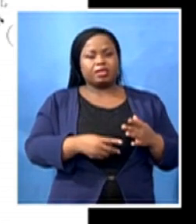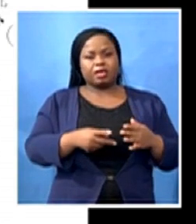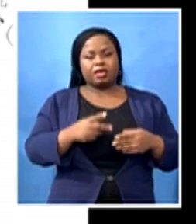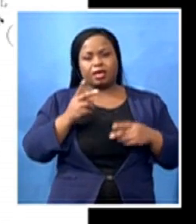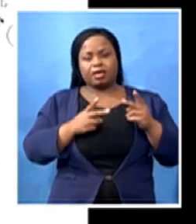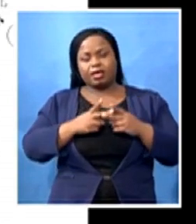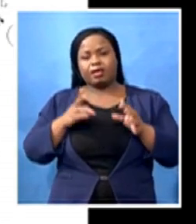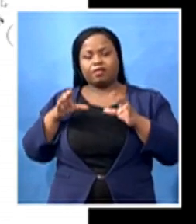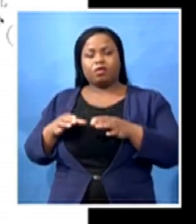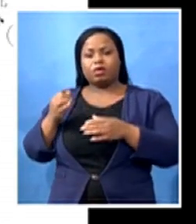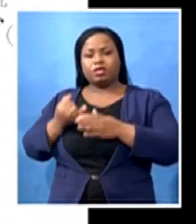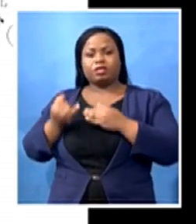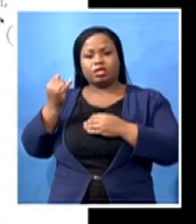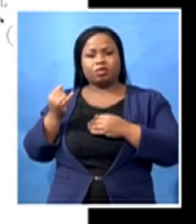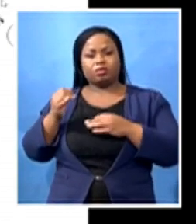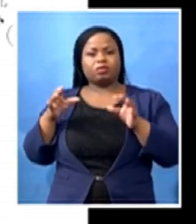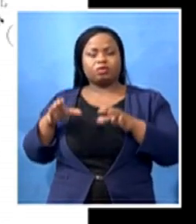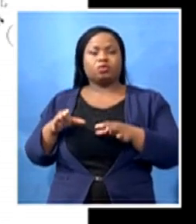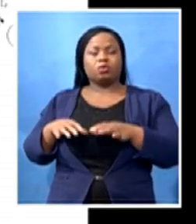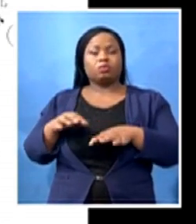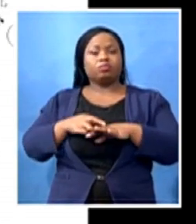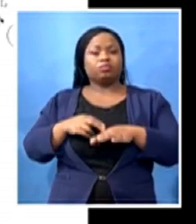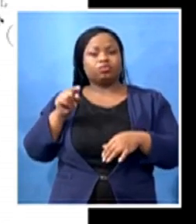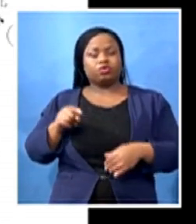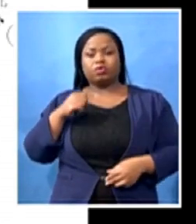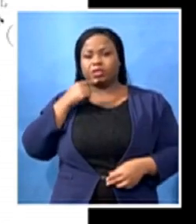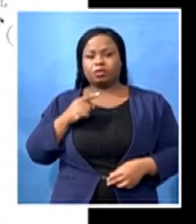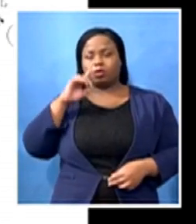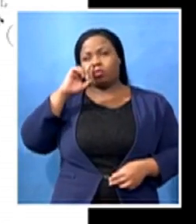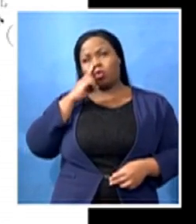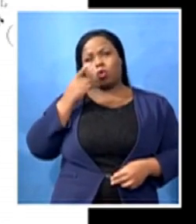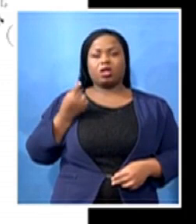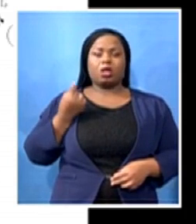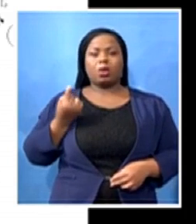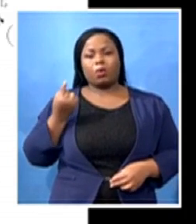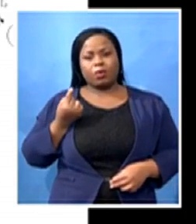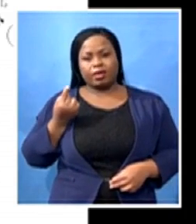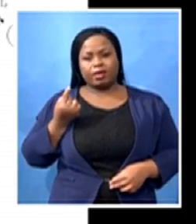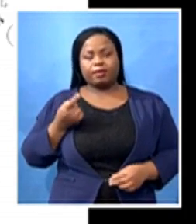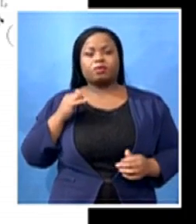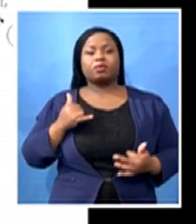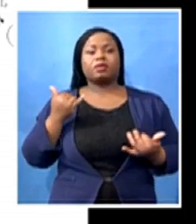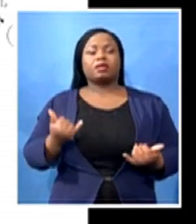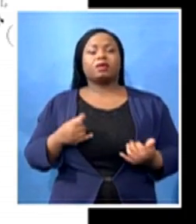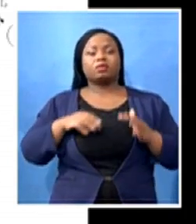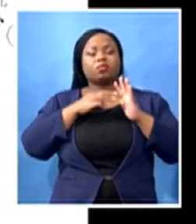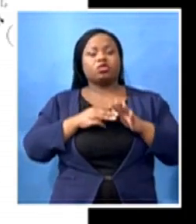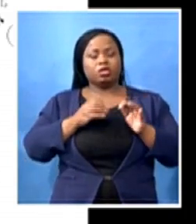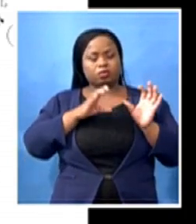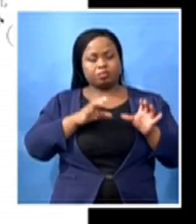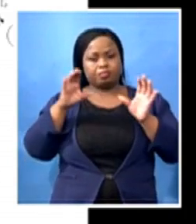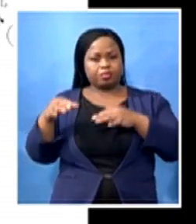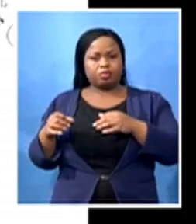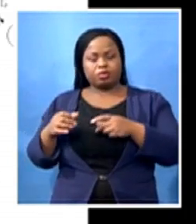distinctively as the boredom and loneliness. So we've modeled these two factors separately to look at what are the drivers of